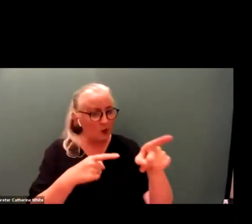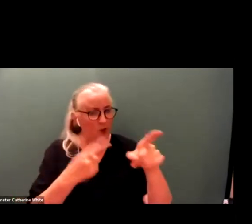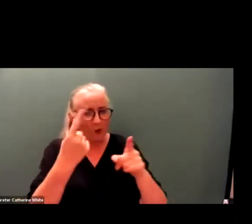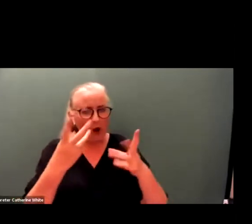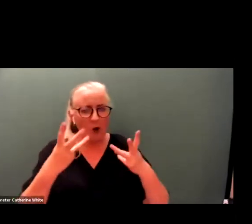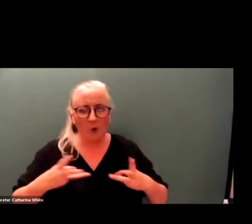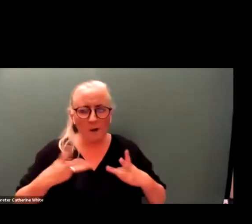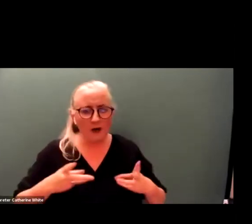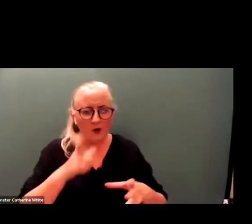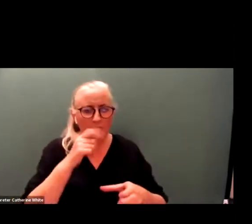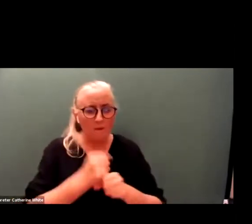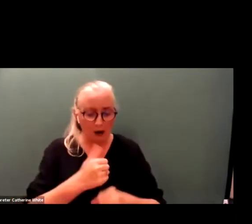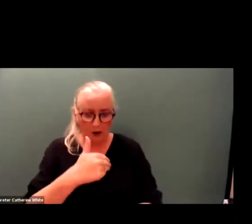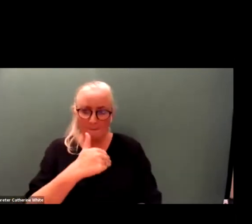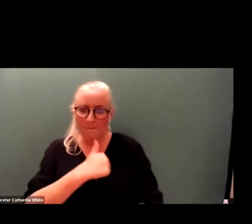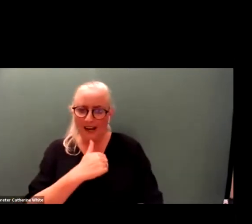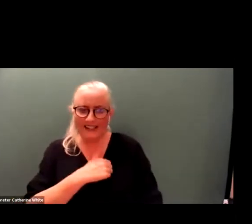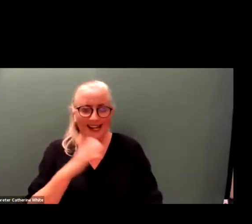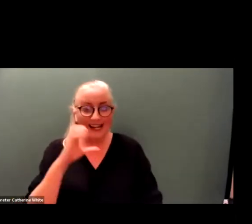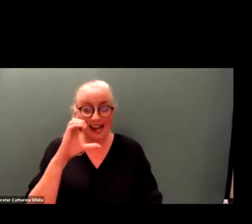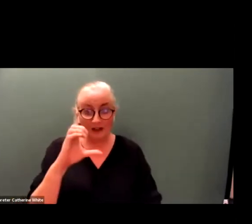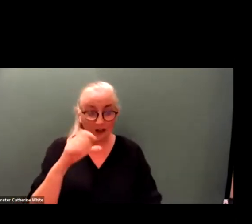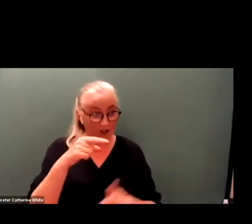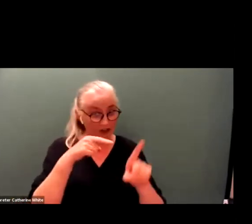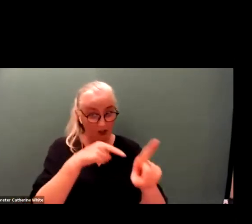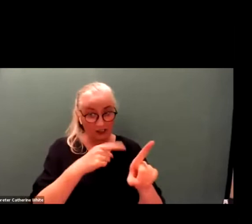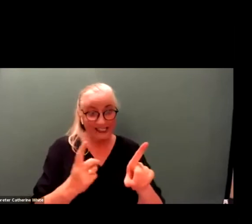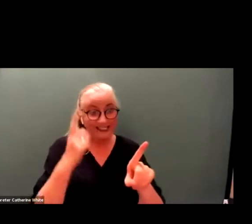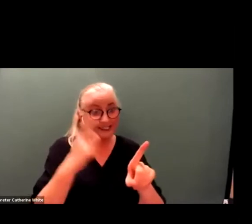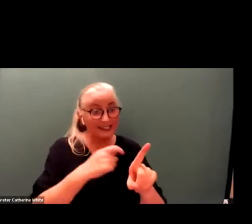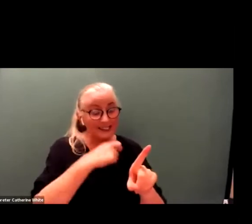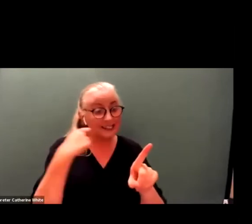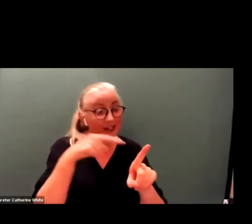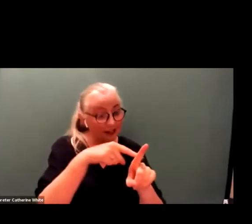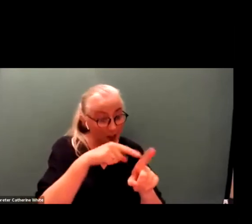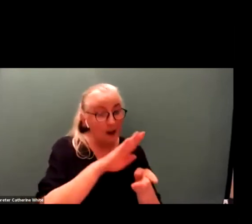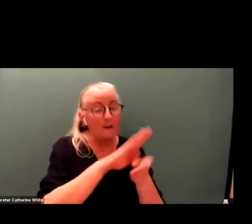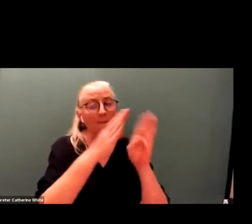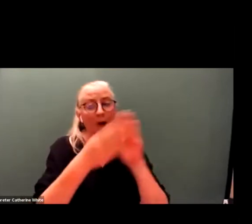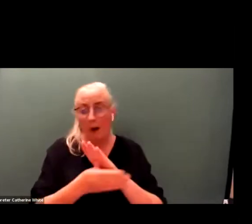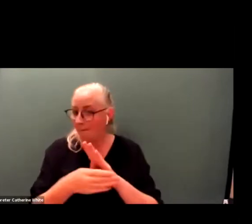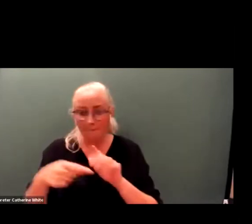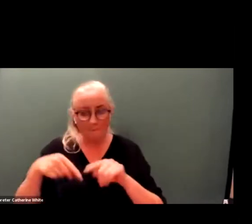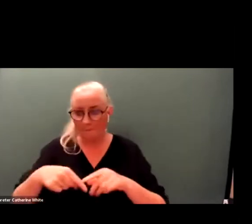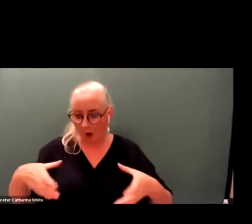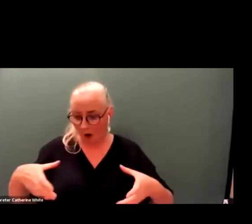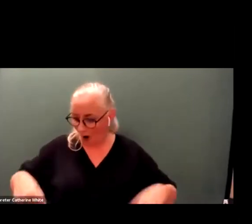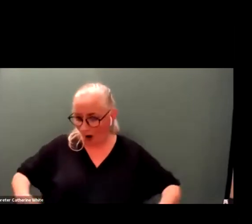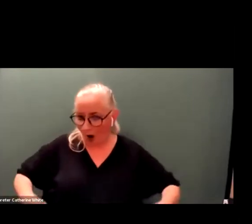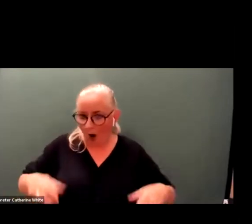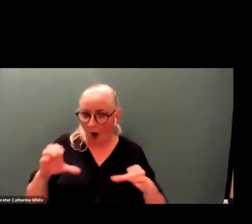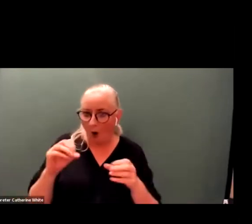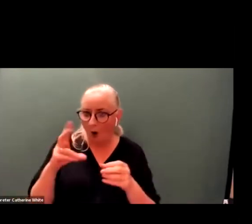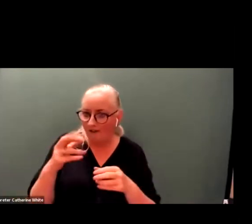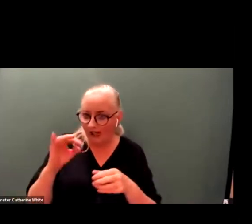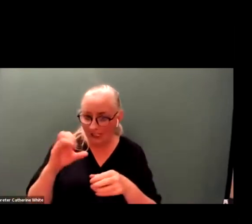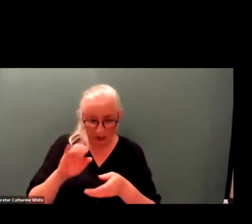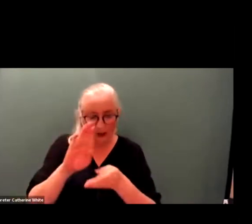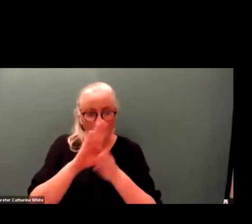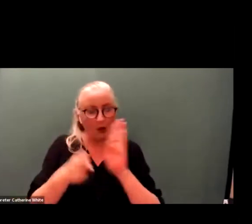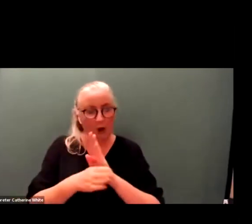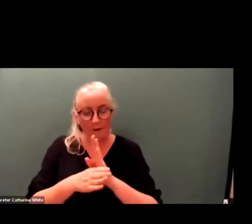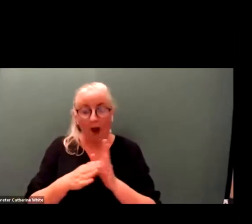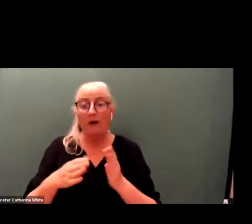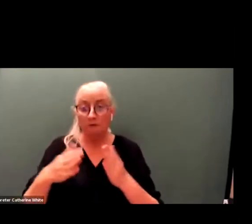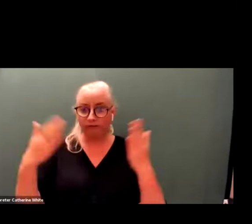how some of the breast cancer treatments can basically shut down your ovaries and put you into a menopausal state.